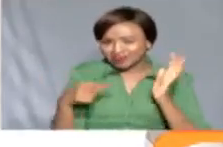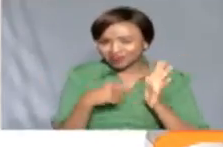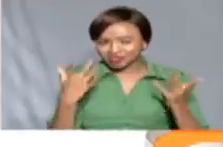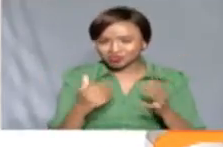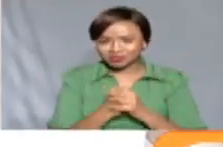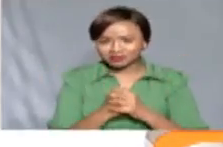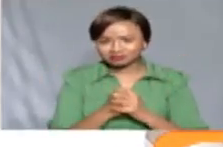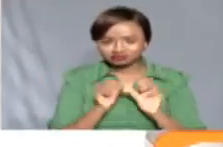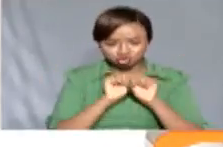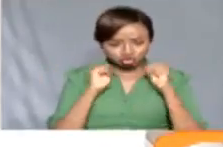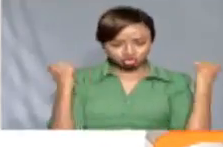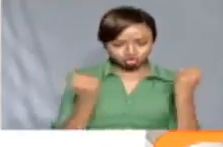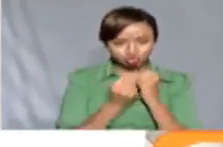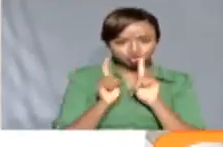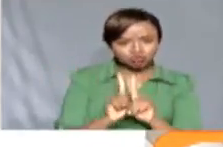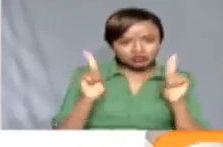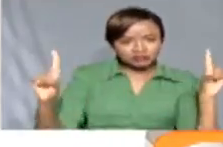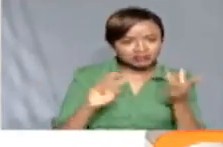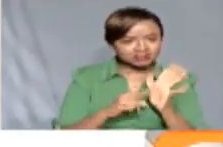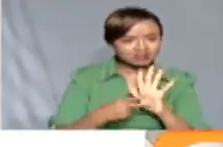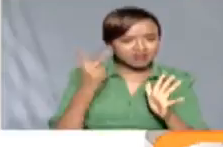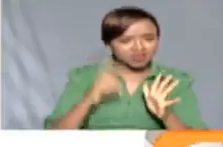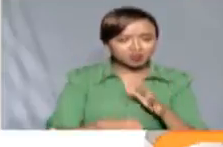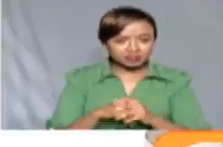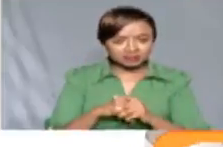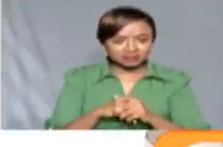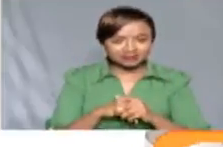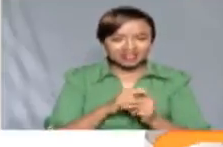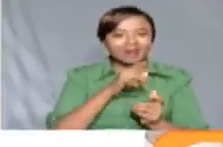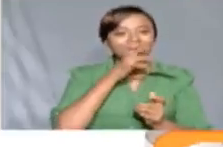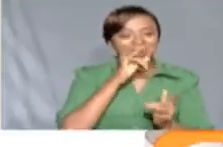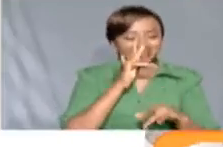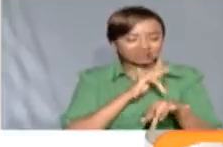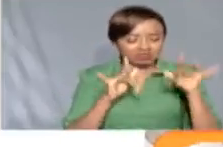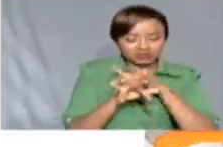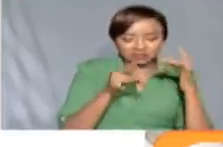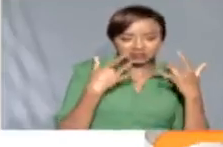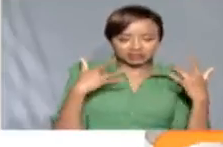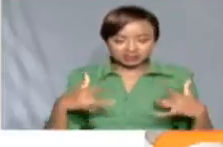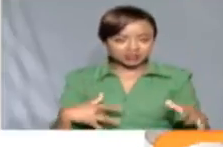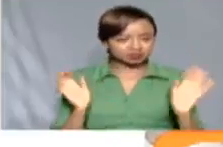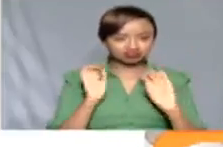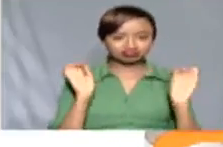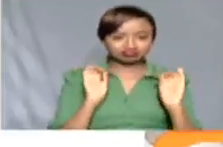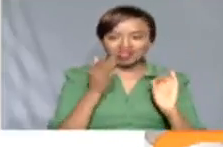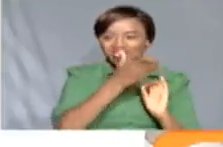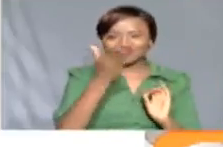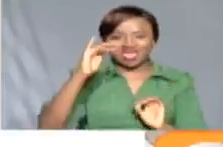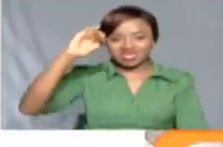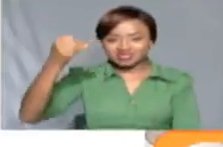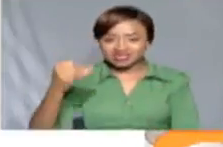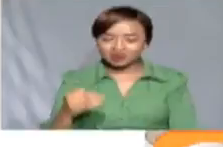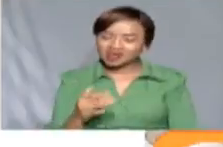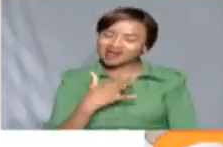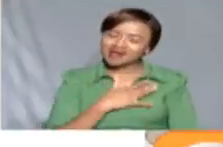says, "Social distancing means men are not touching us inappropriately out there, especially in town. May